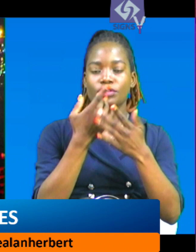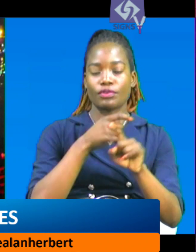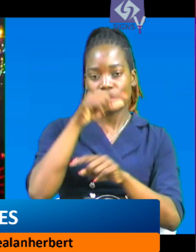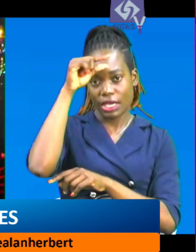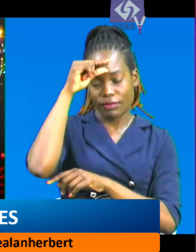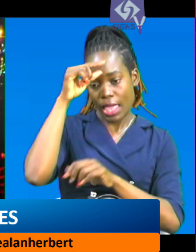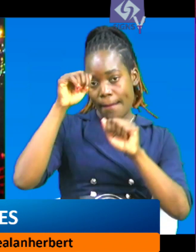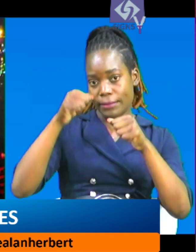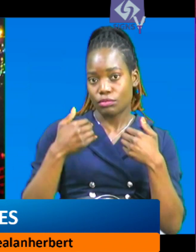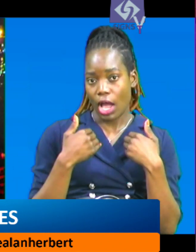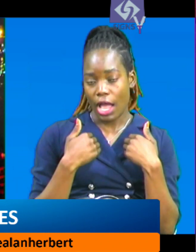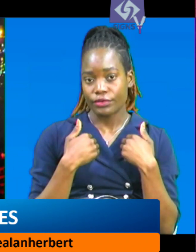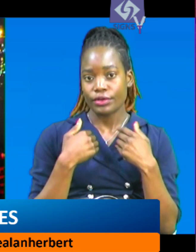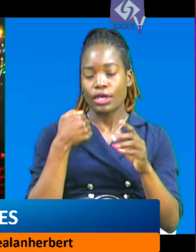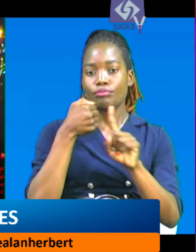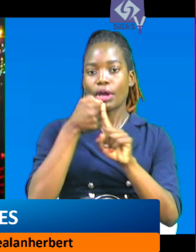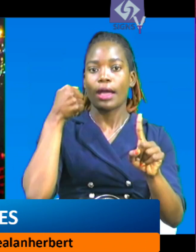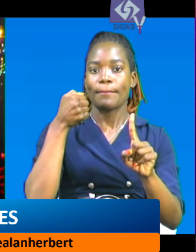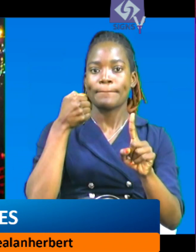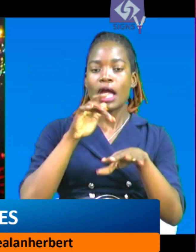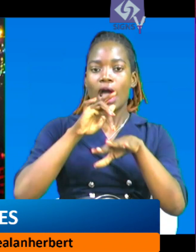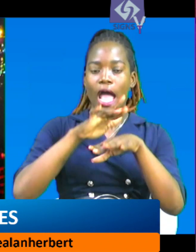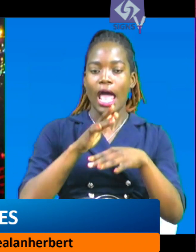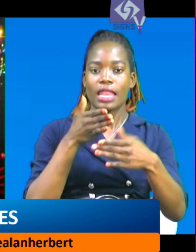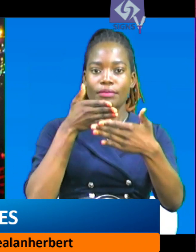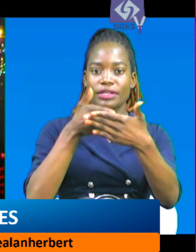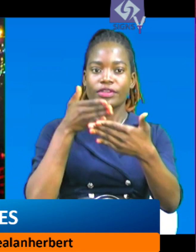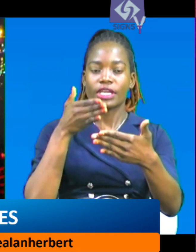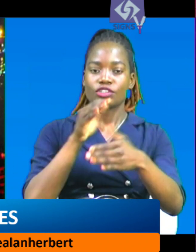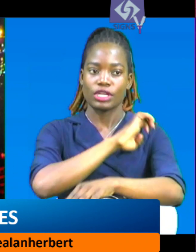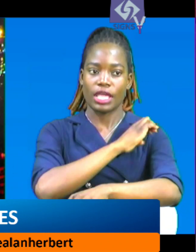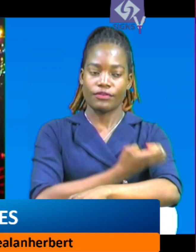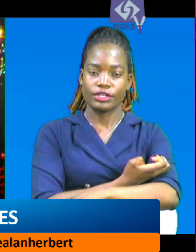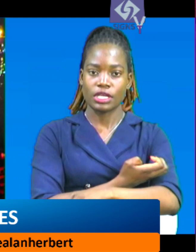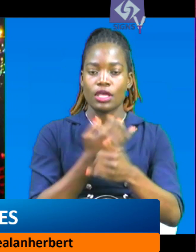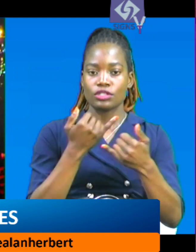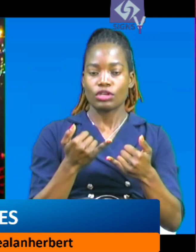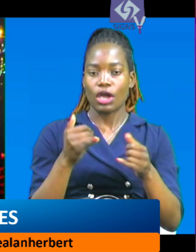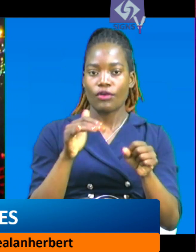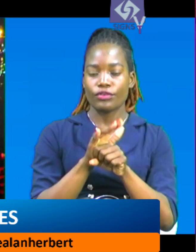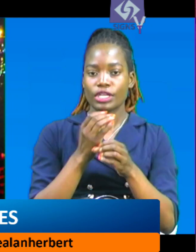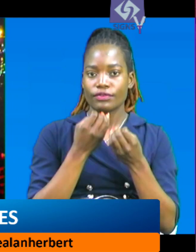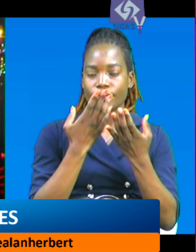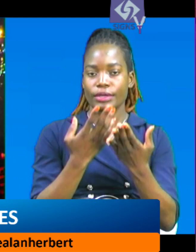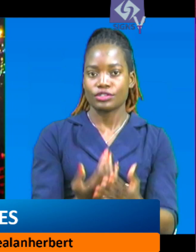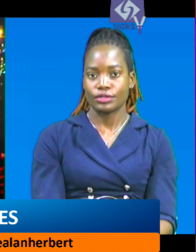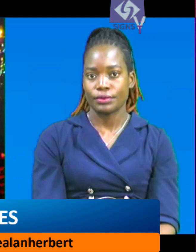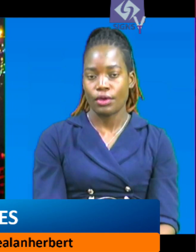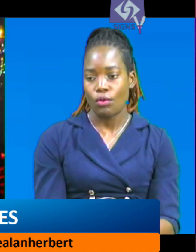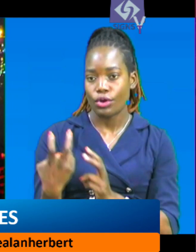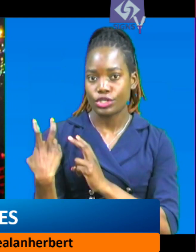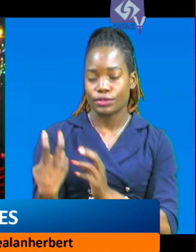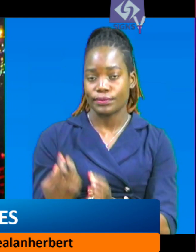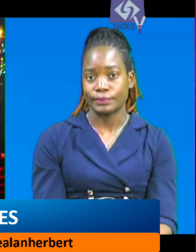rains from the government may have hampered early mitigation efforts. Here are the full details.